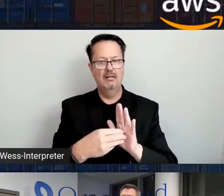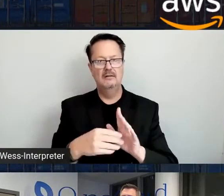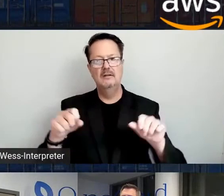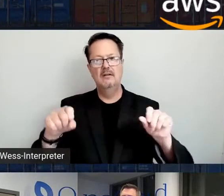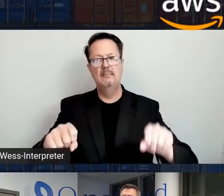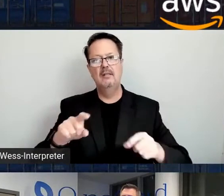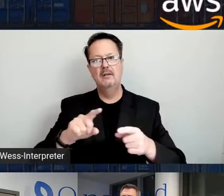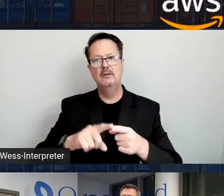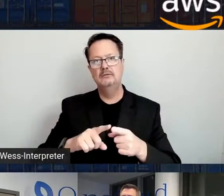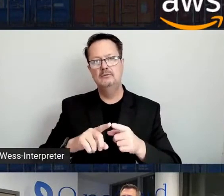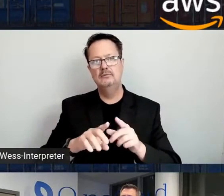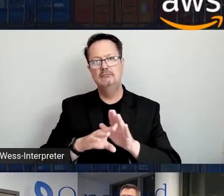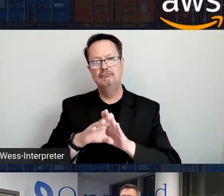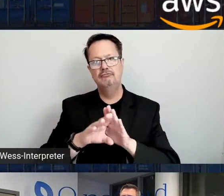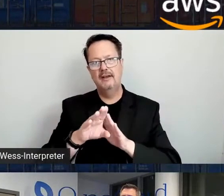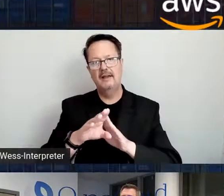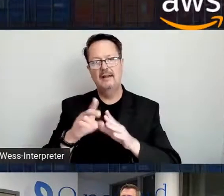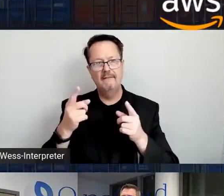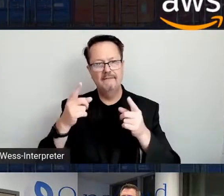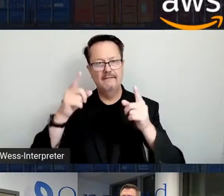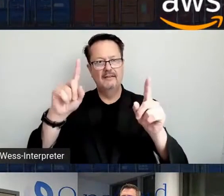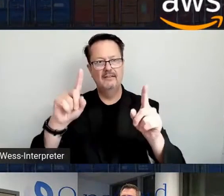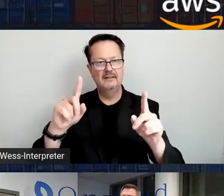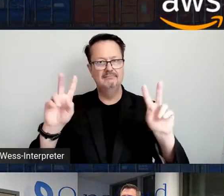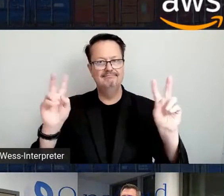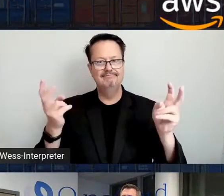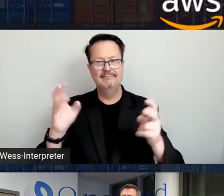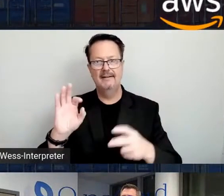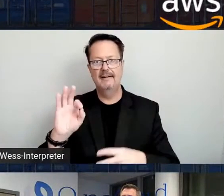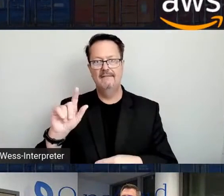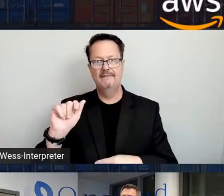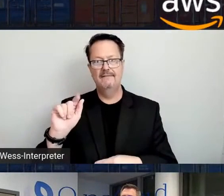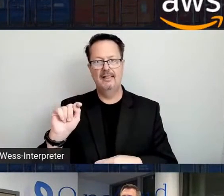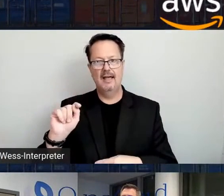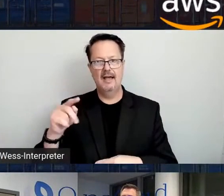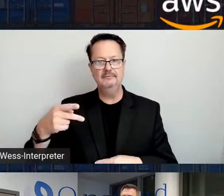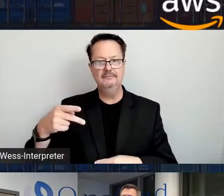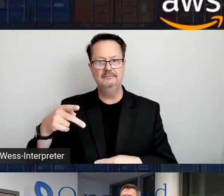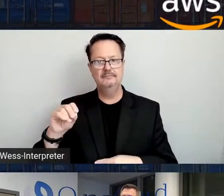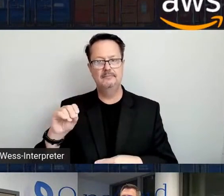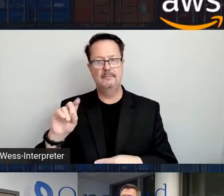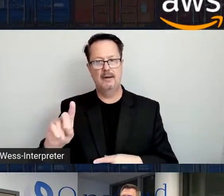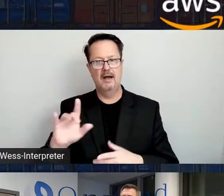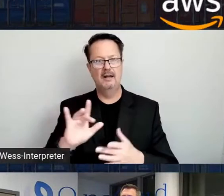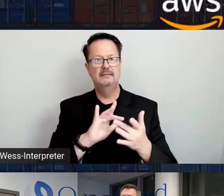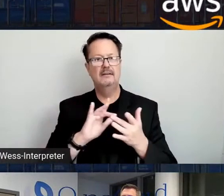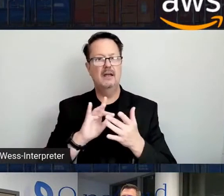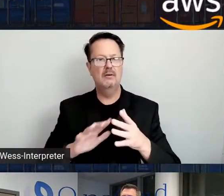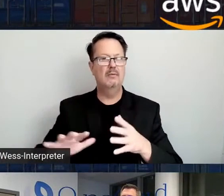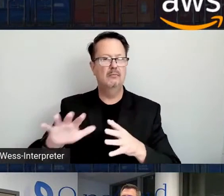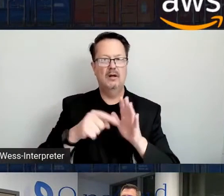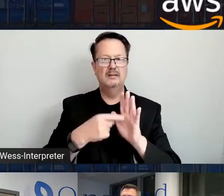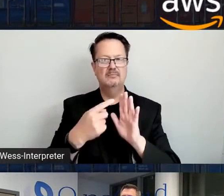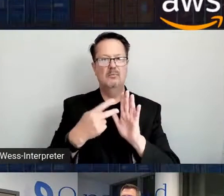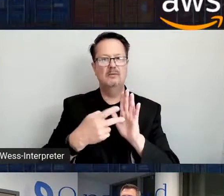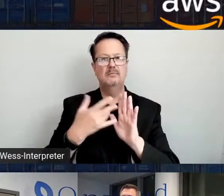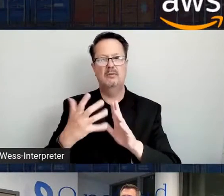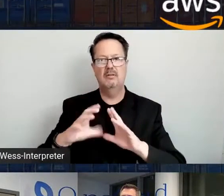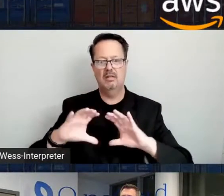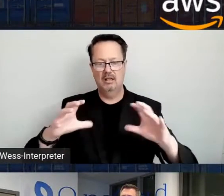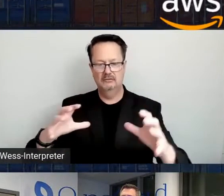create effectively a flat pod network across multiple clusters, and we call it multi-cluster mesh. It gives you the ability